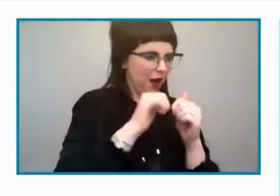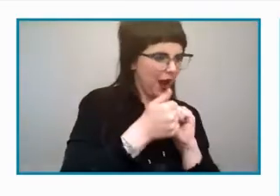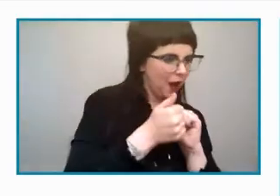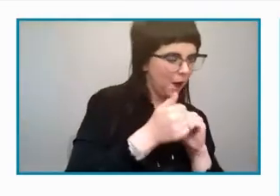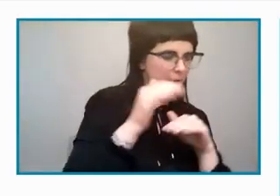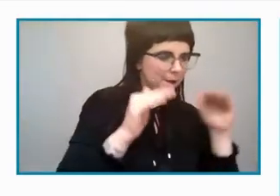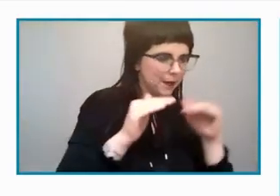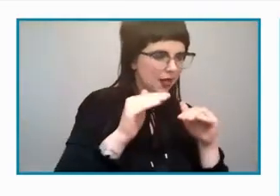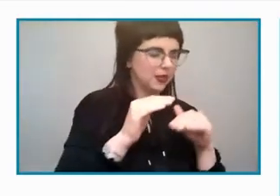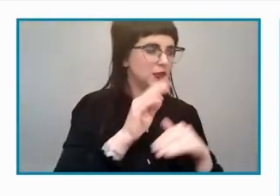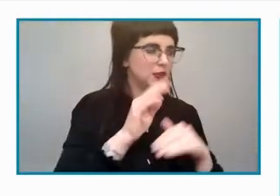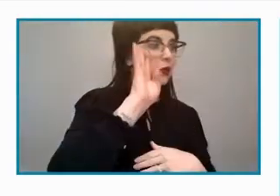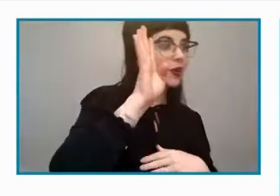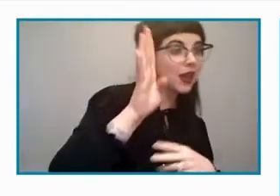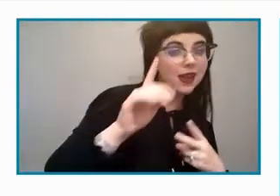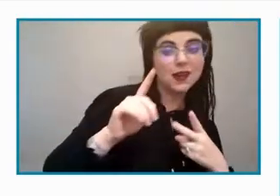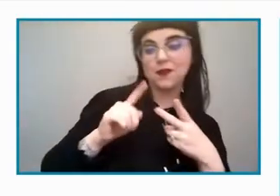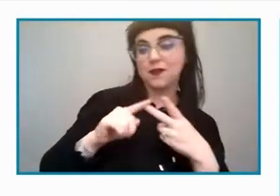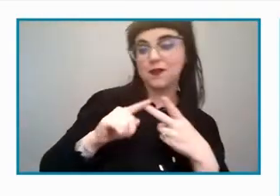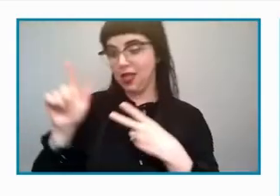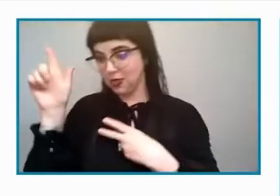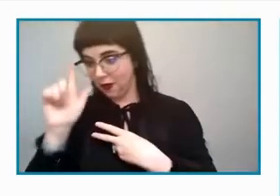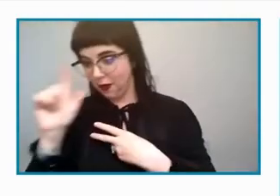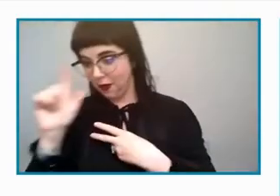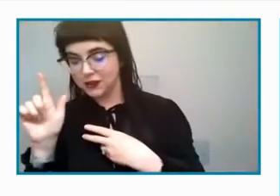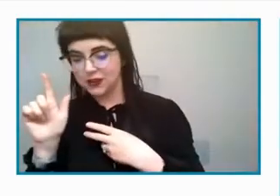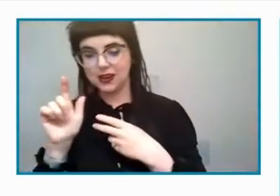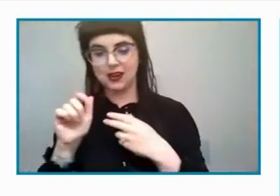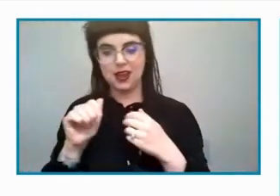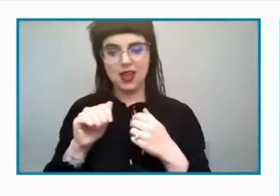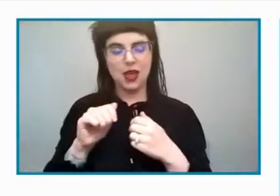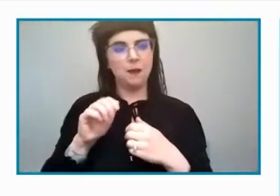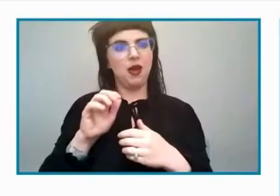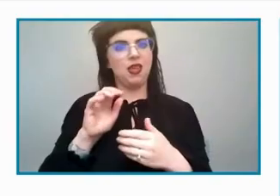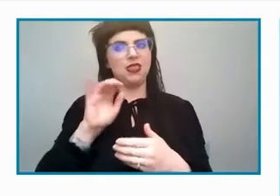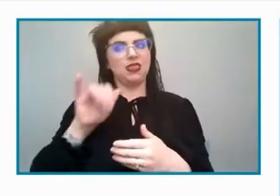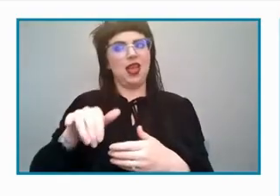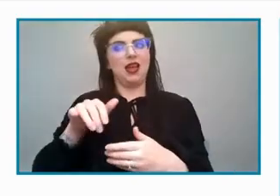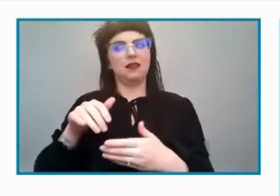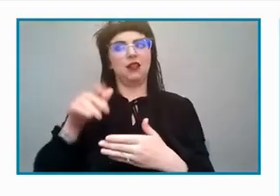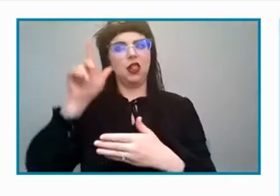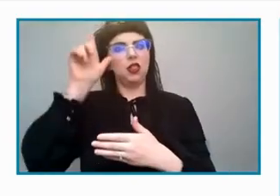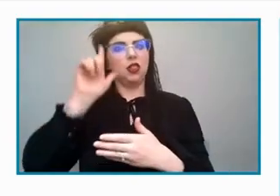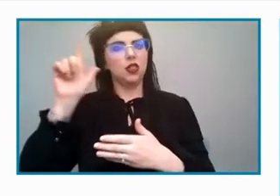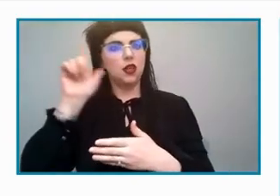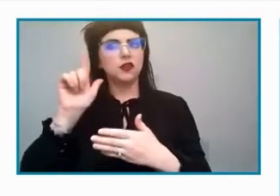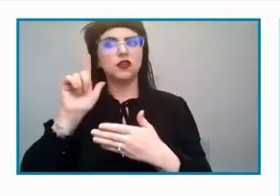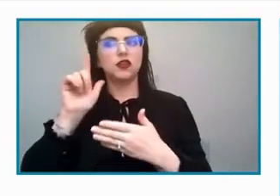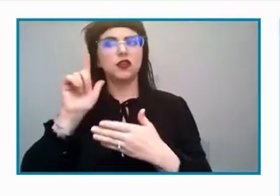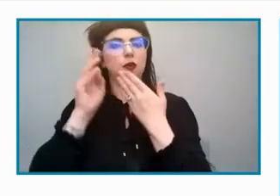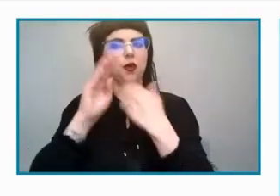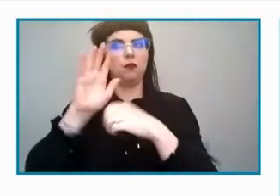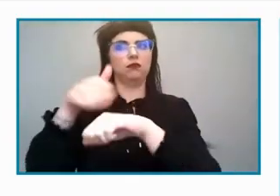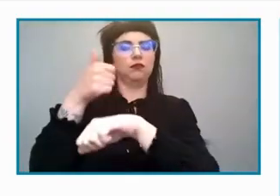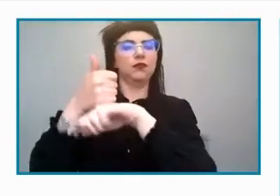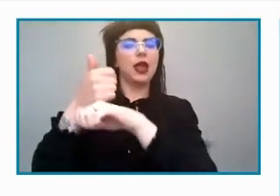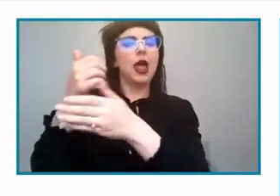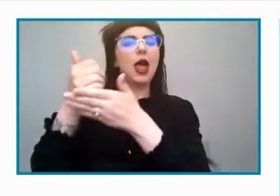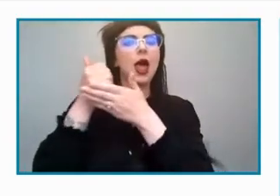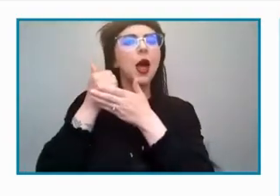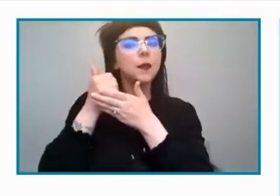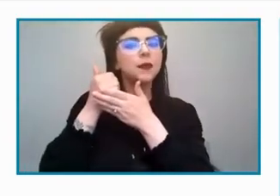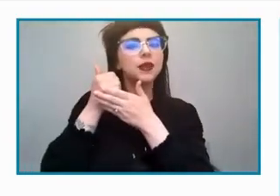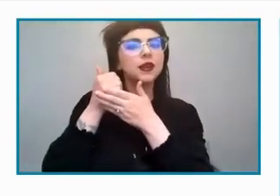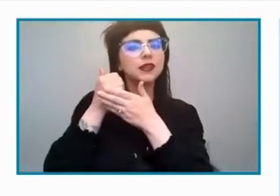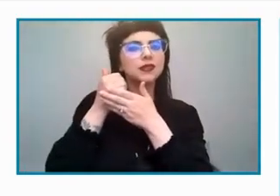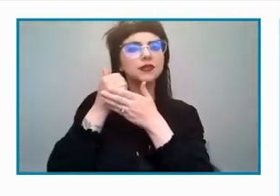ended up freeing up some space to really think about that creative part, which I think is a really key point. Justin or Taylor, do you want to